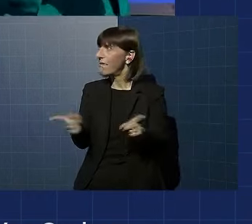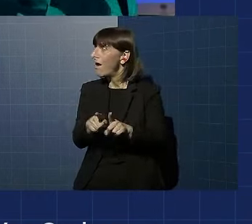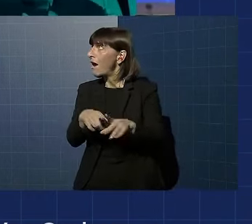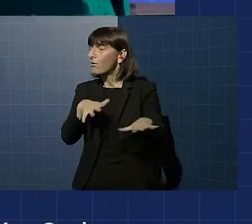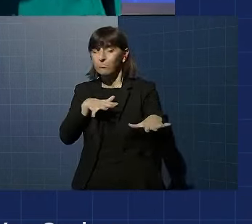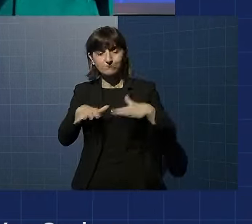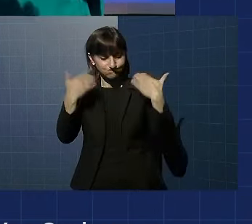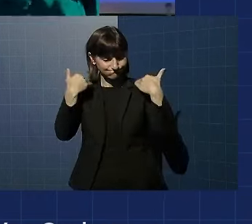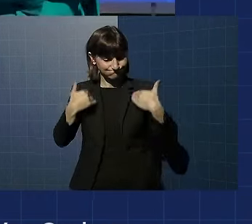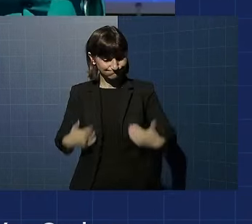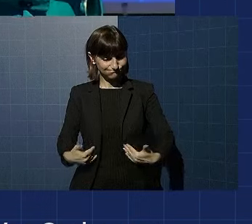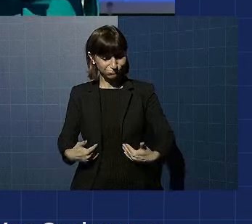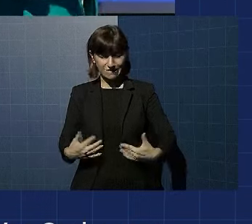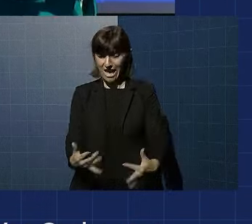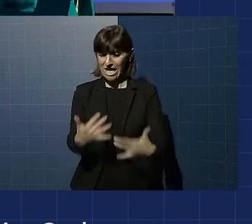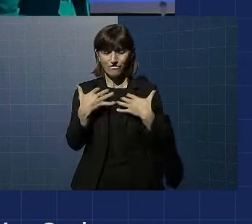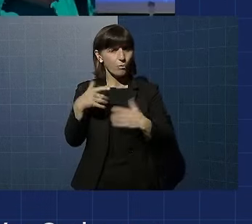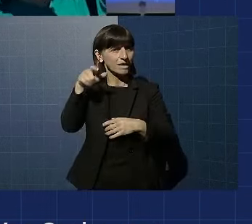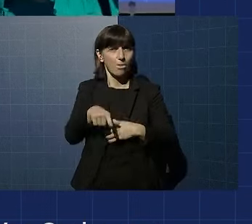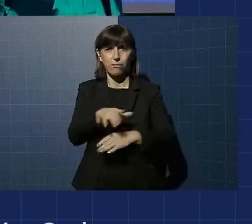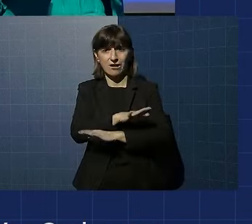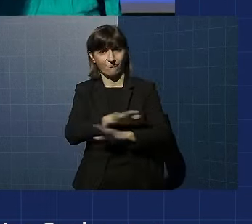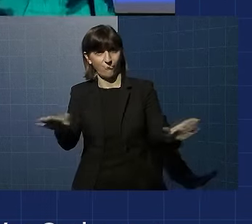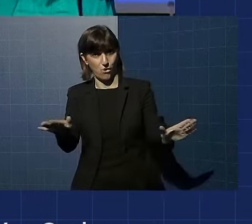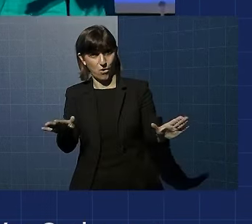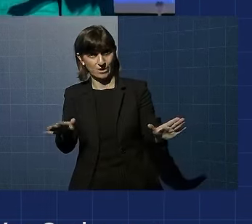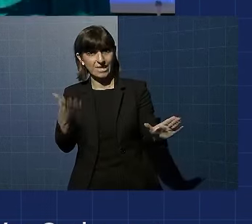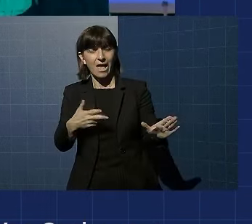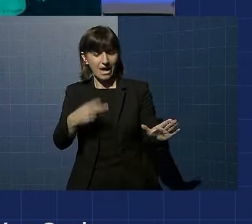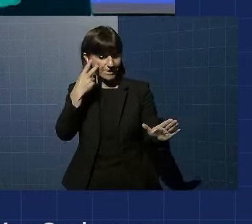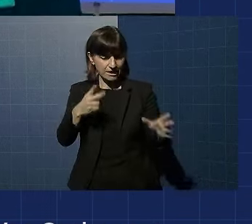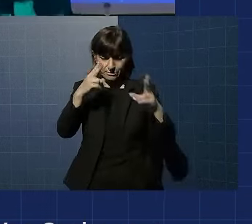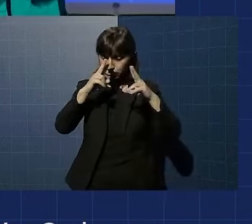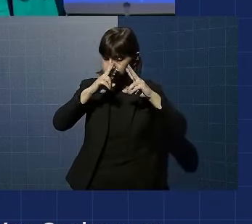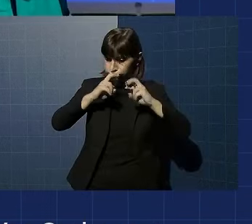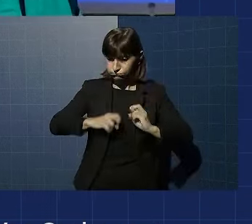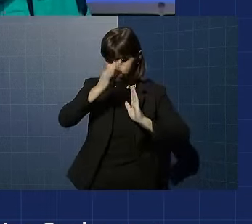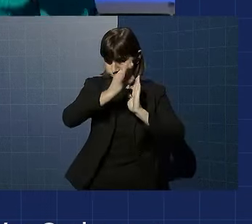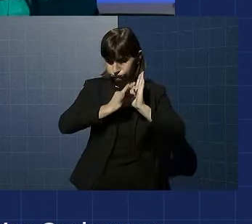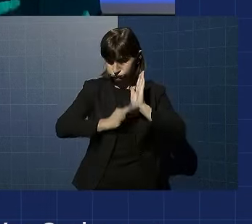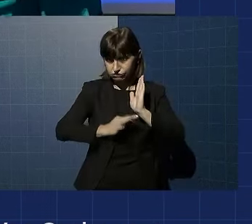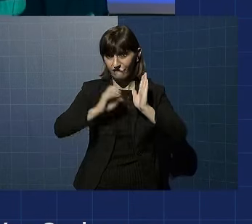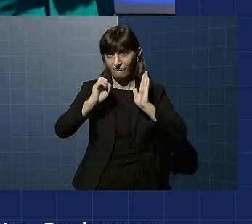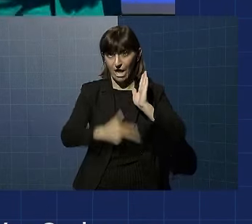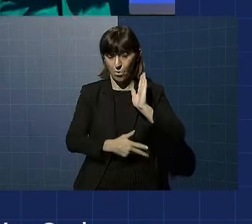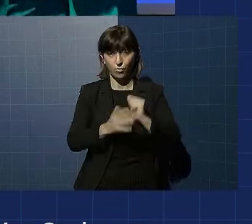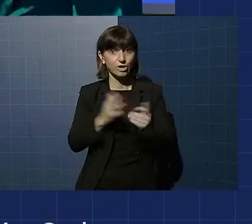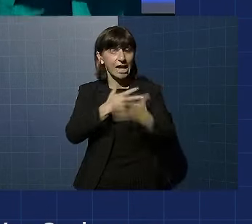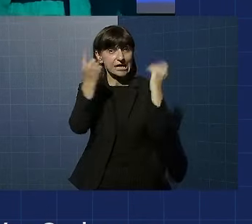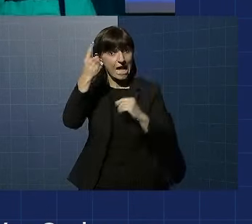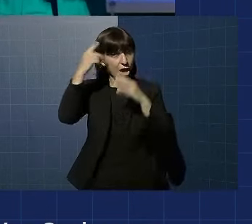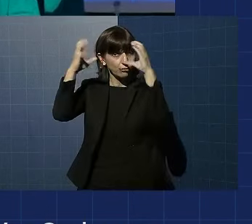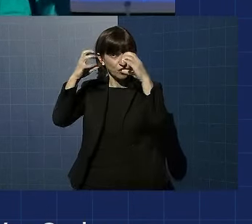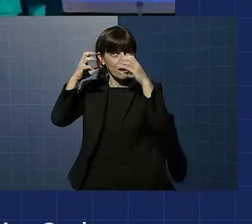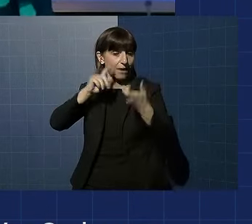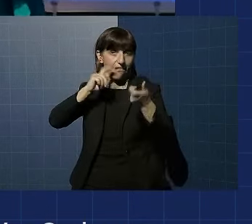quickly walking through it, we know the brain changes in space. We know the brain anatomically, structurally changes in space, but